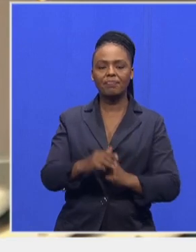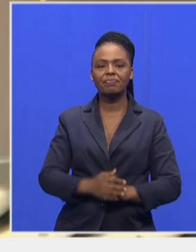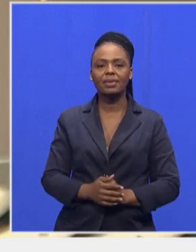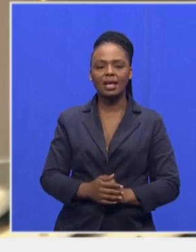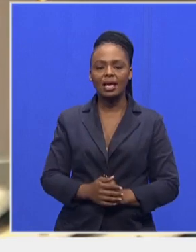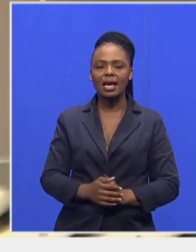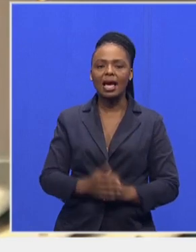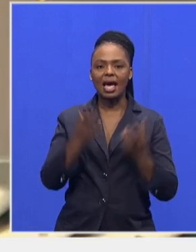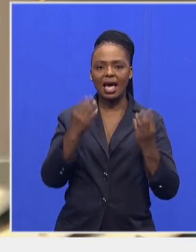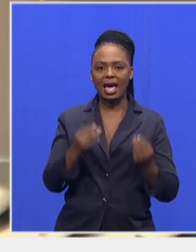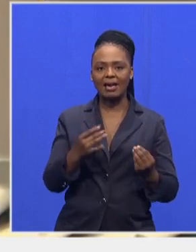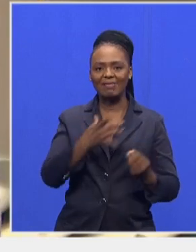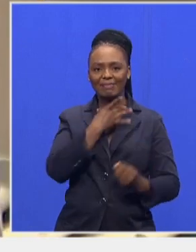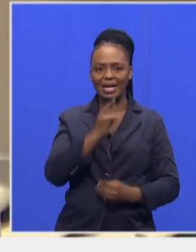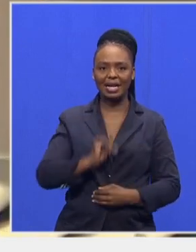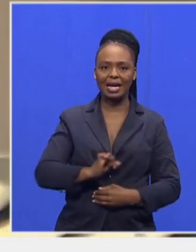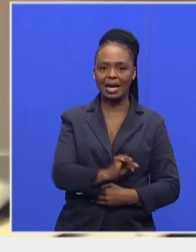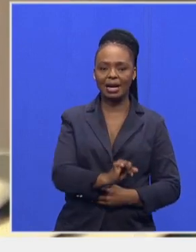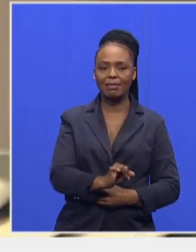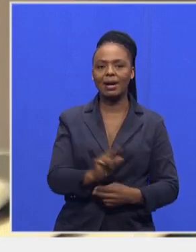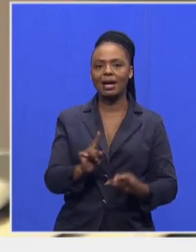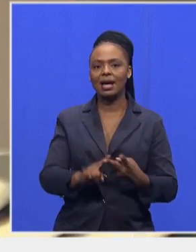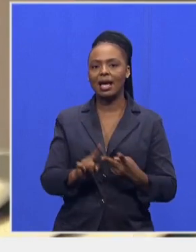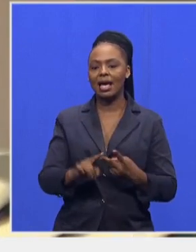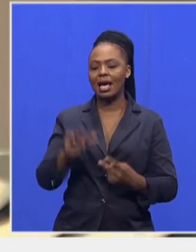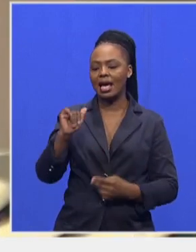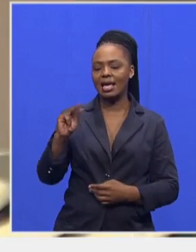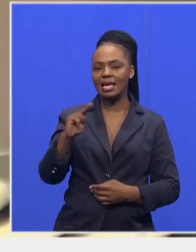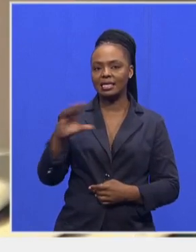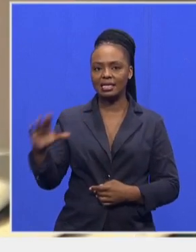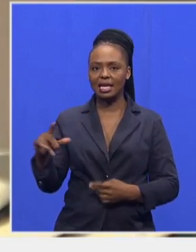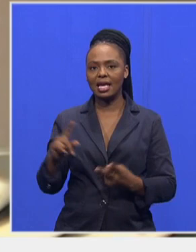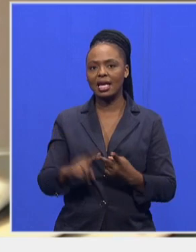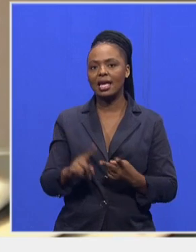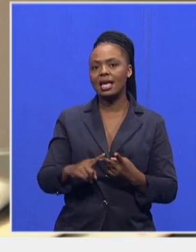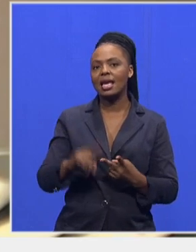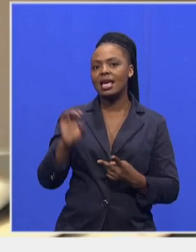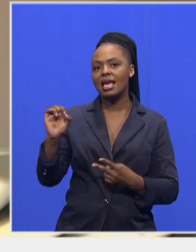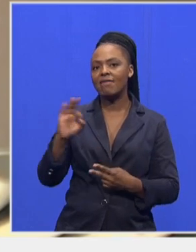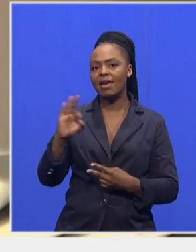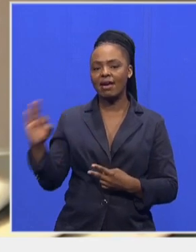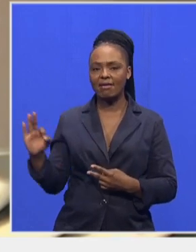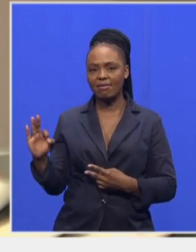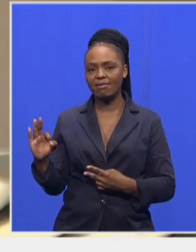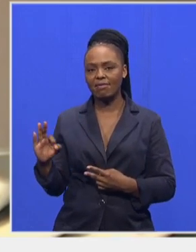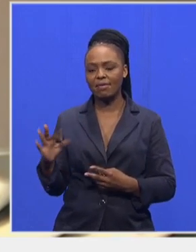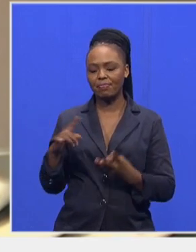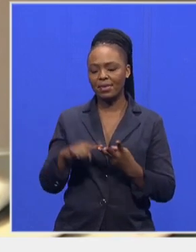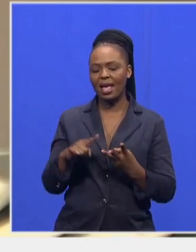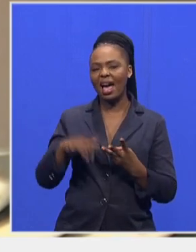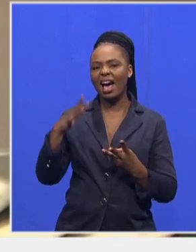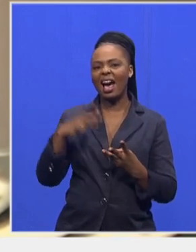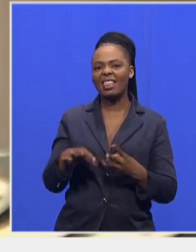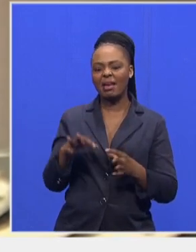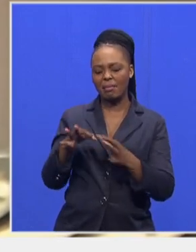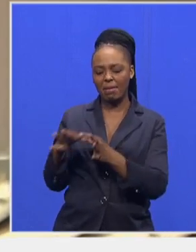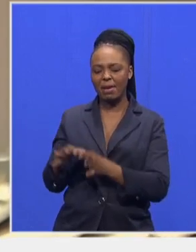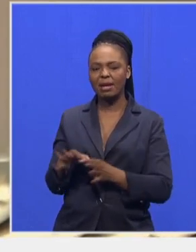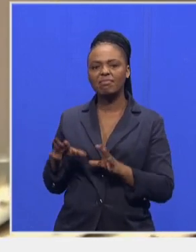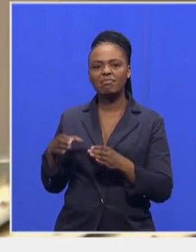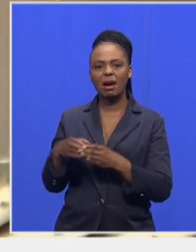then there's the other side, the ANC and the EFF and the other small opposition parties that are also gearing up for this